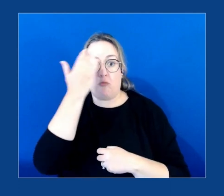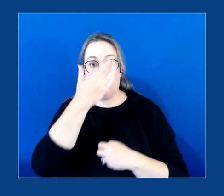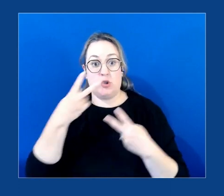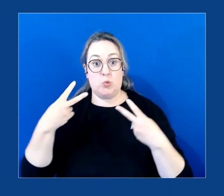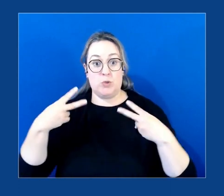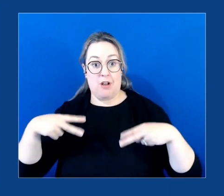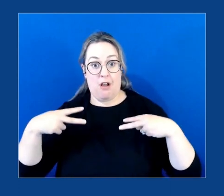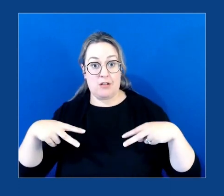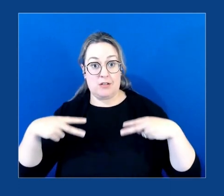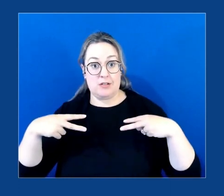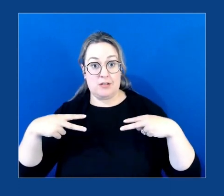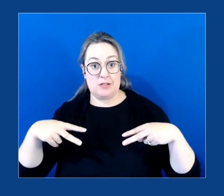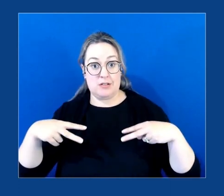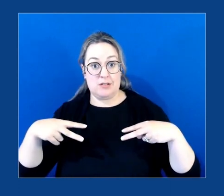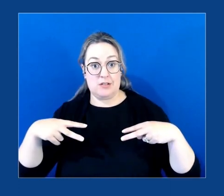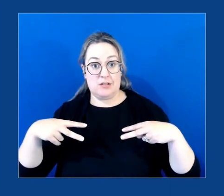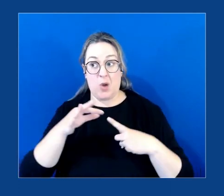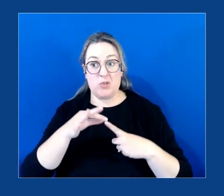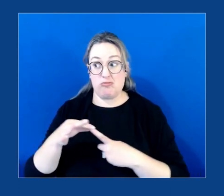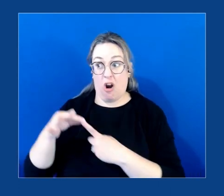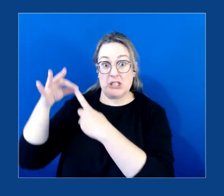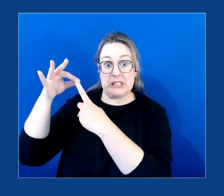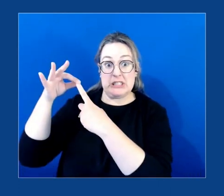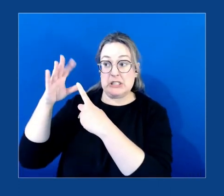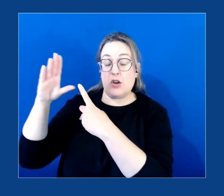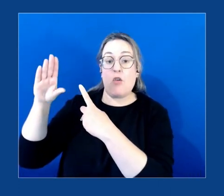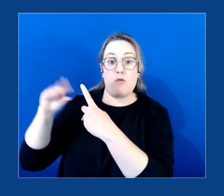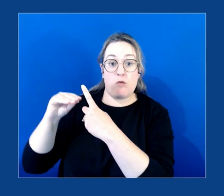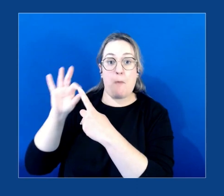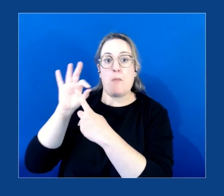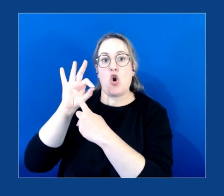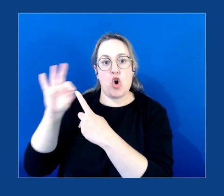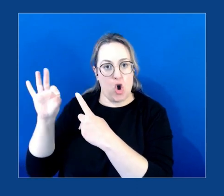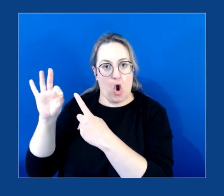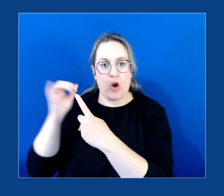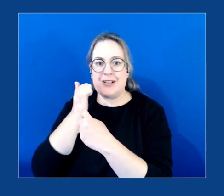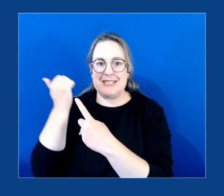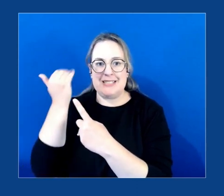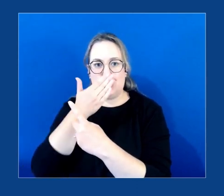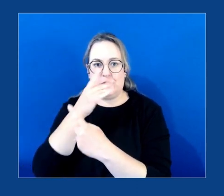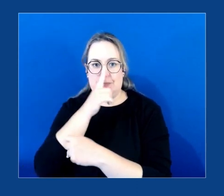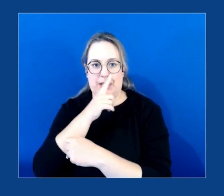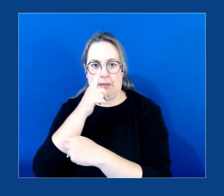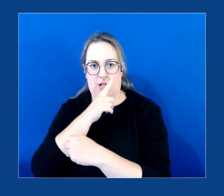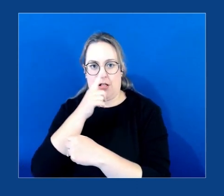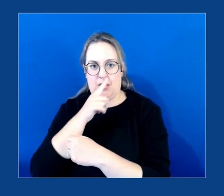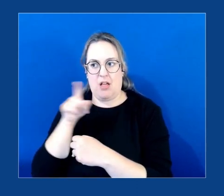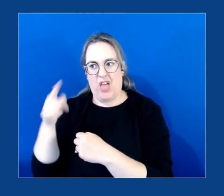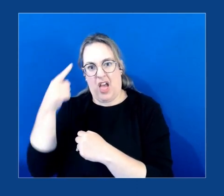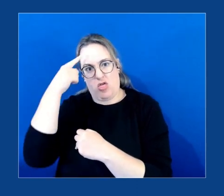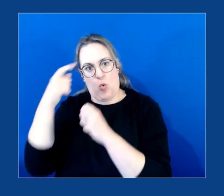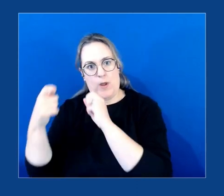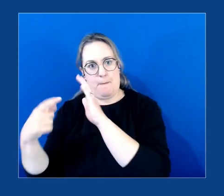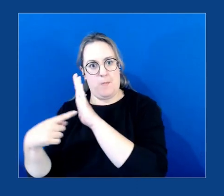were the priorities of the usually non-Indigenous researchers. And I thought it was about